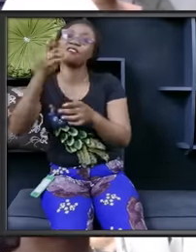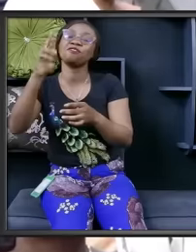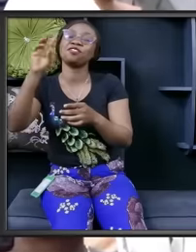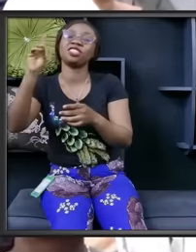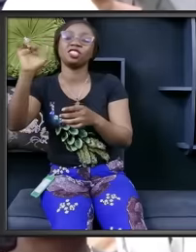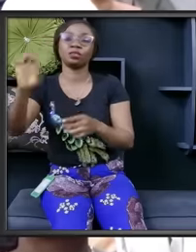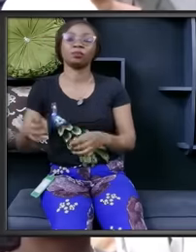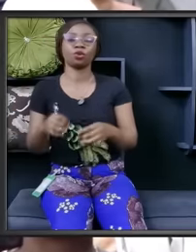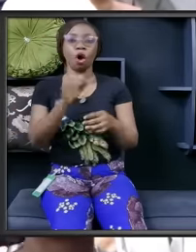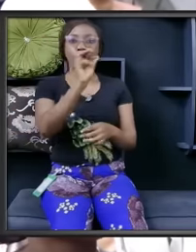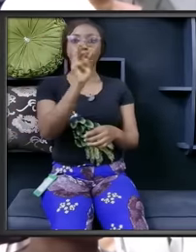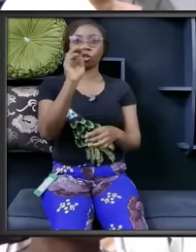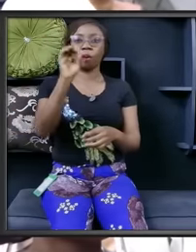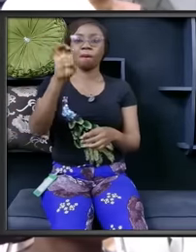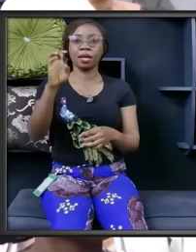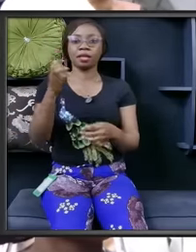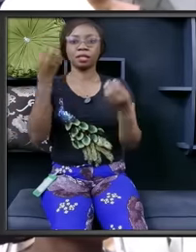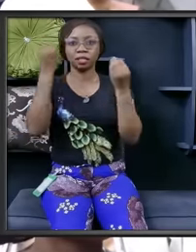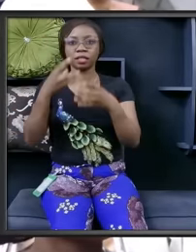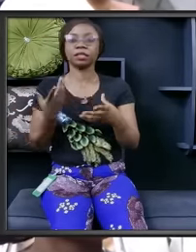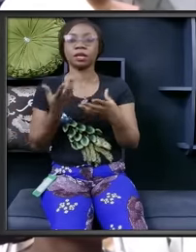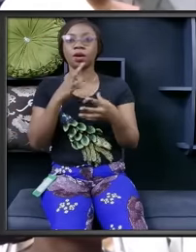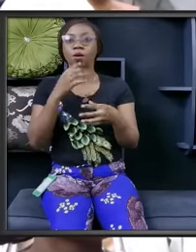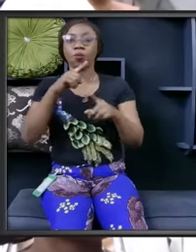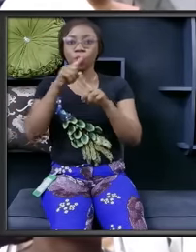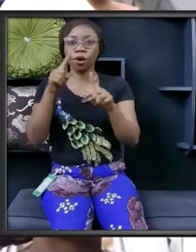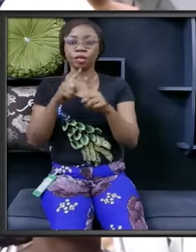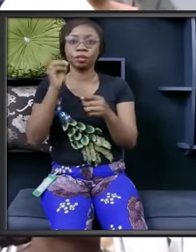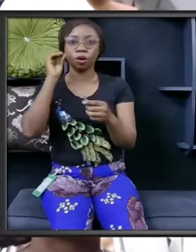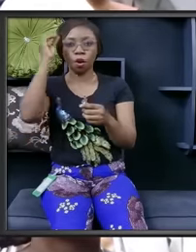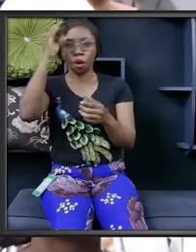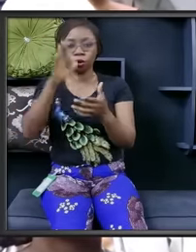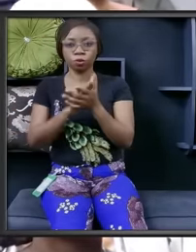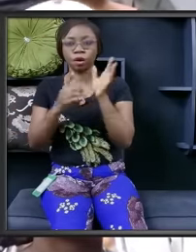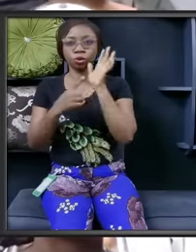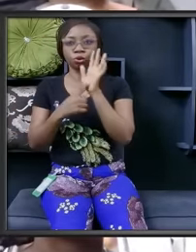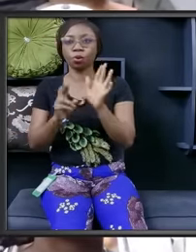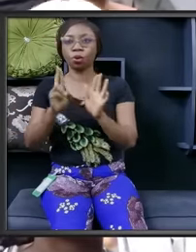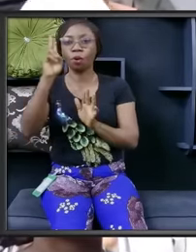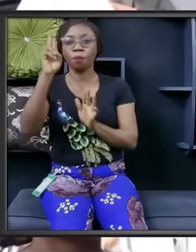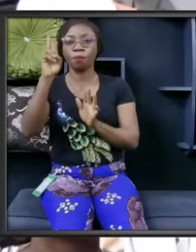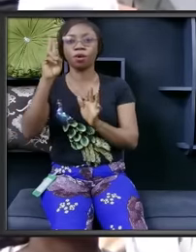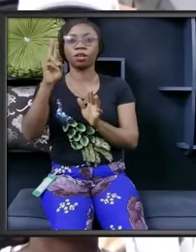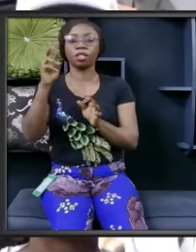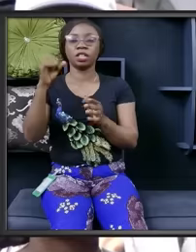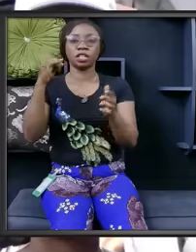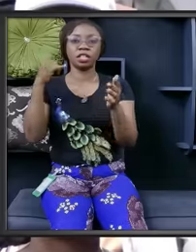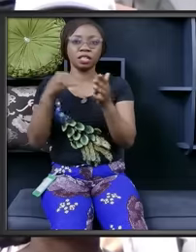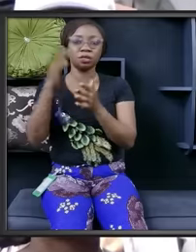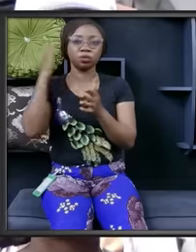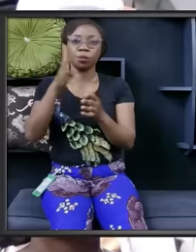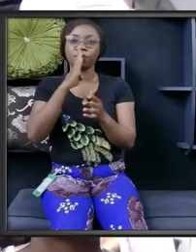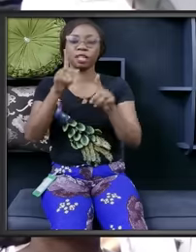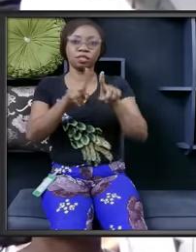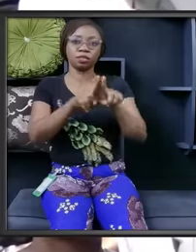say, when the husband show up, it will be a different story. She is just one-sided. We go still hear from